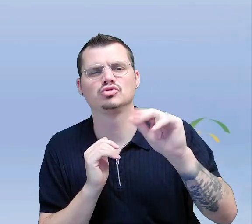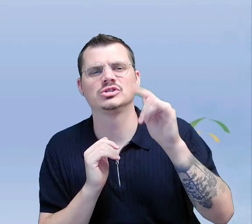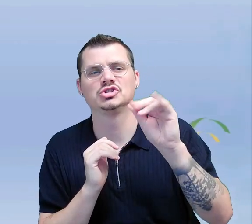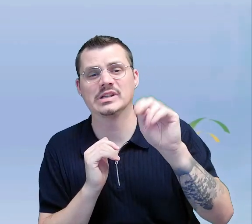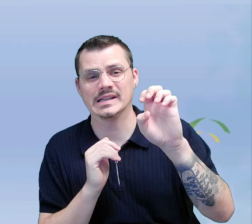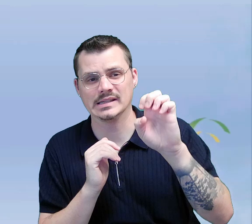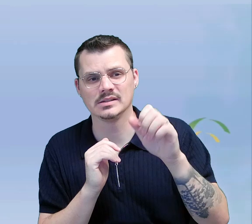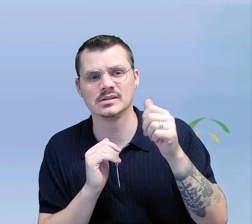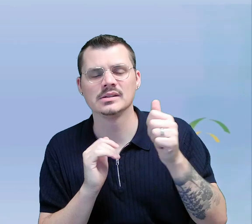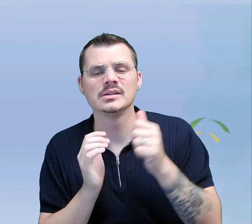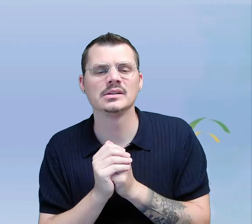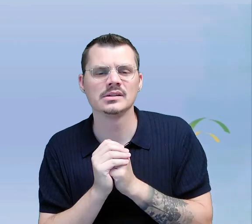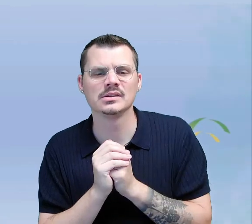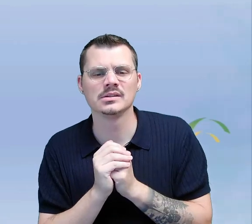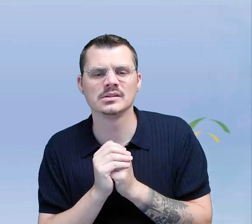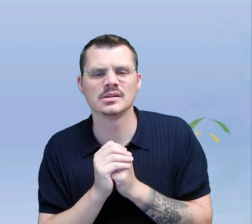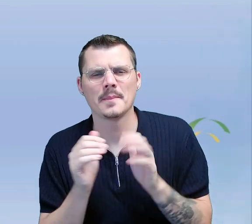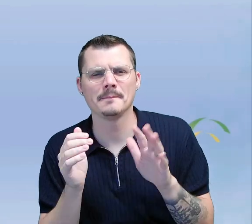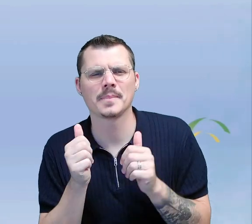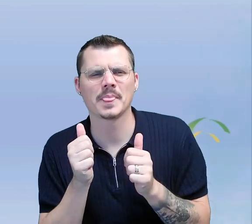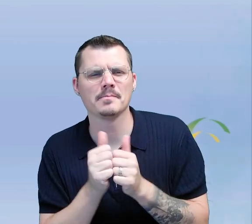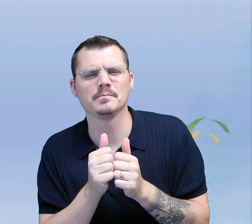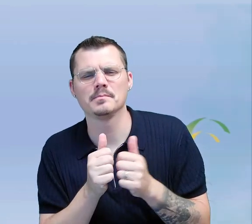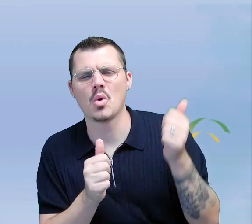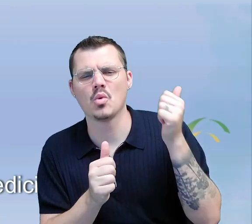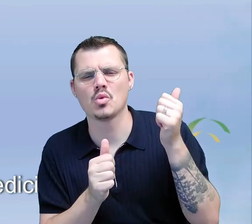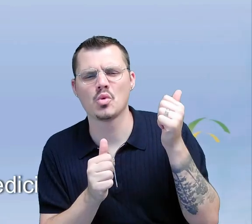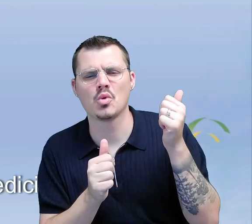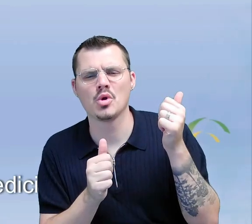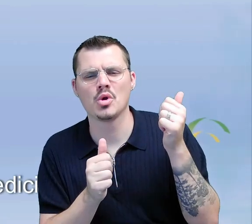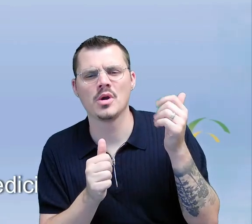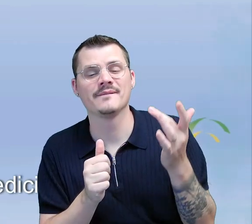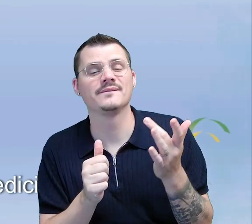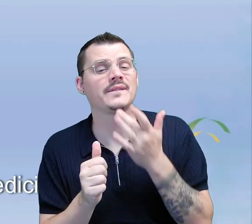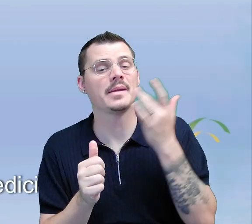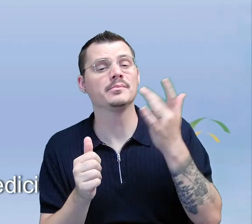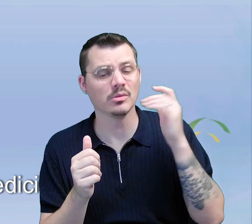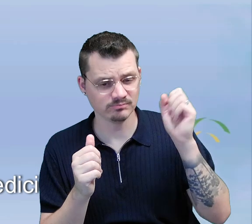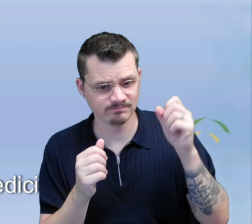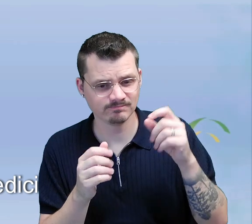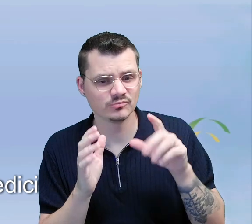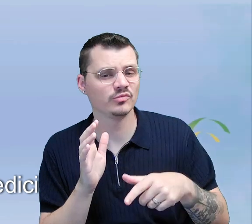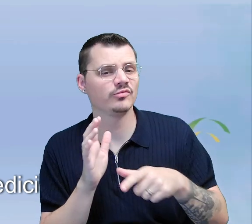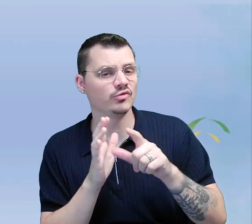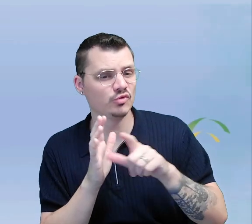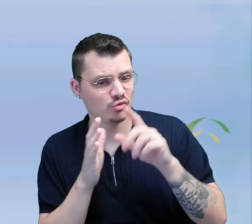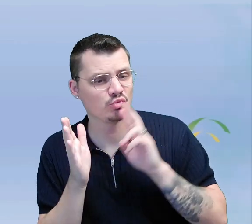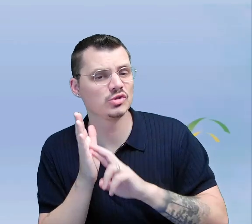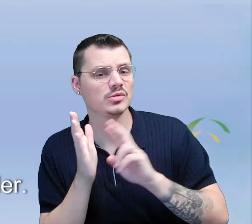Lamotrigine is the most favorably reviewed and researched